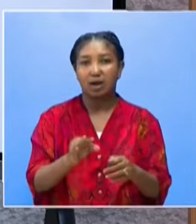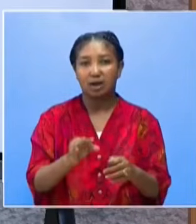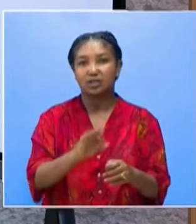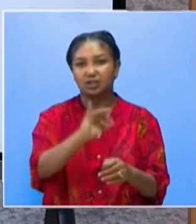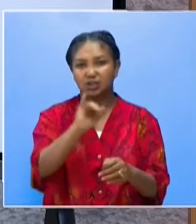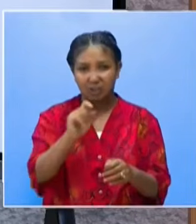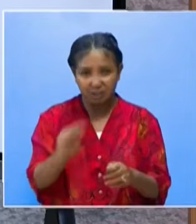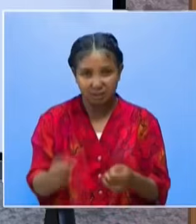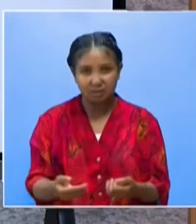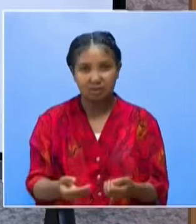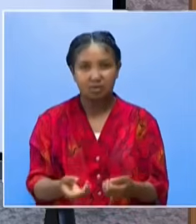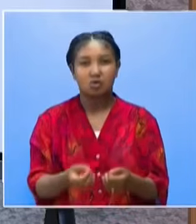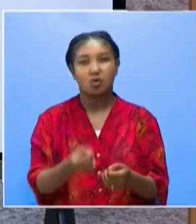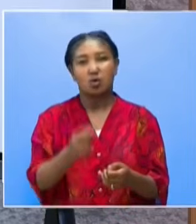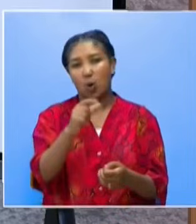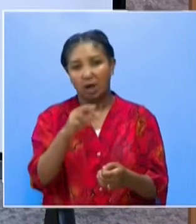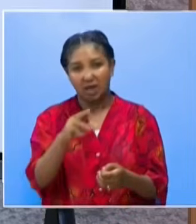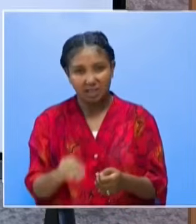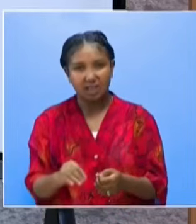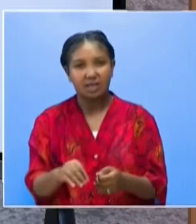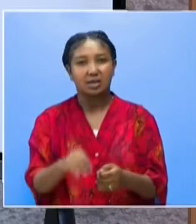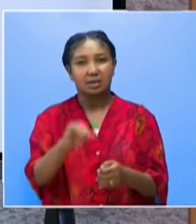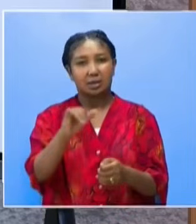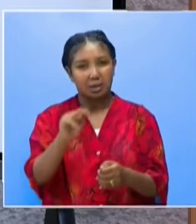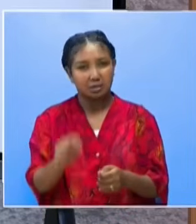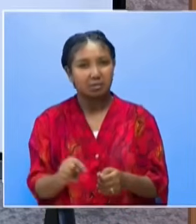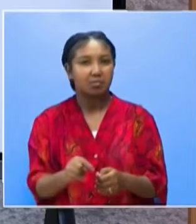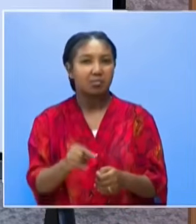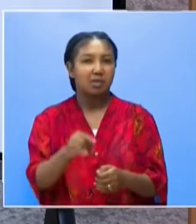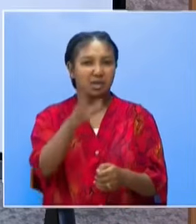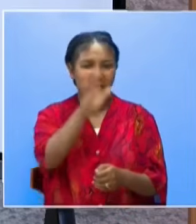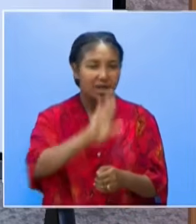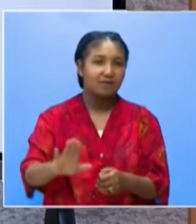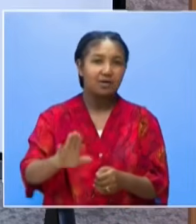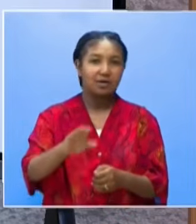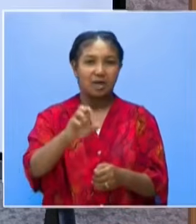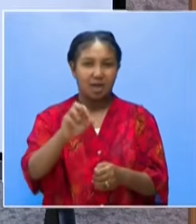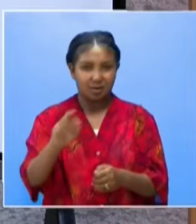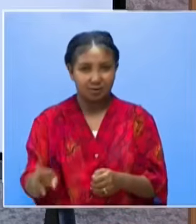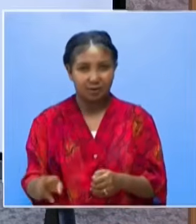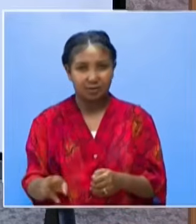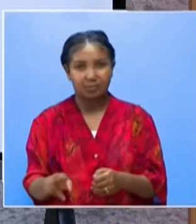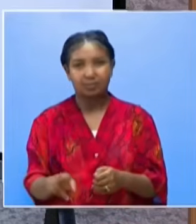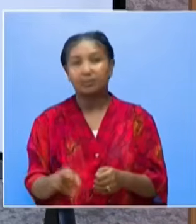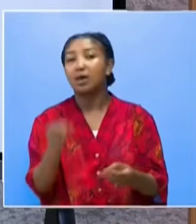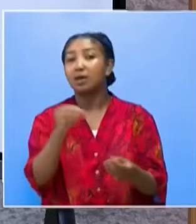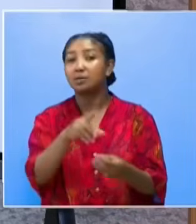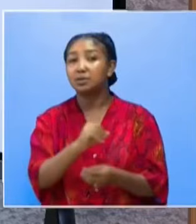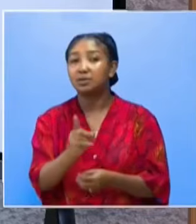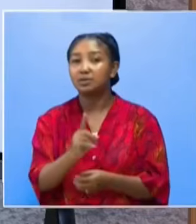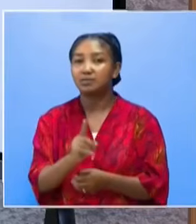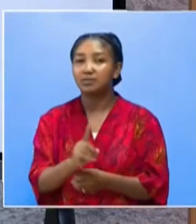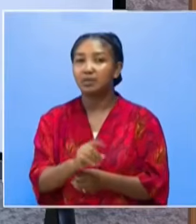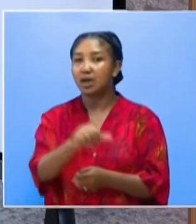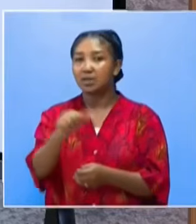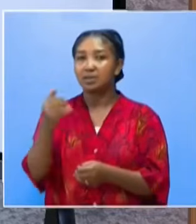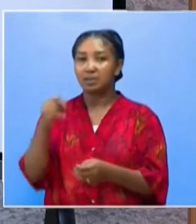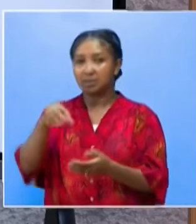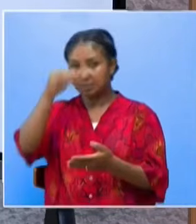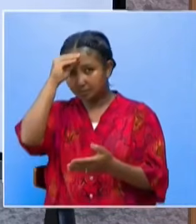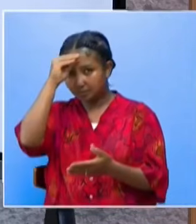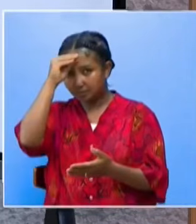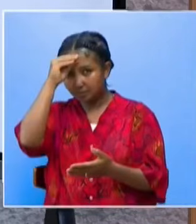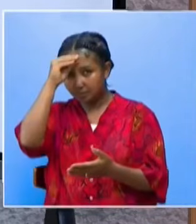just, already, yet, ever, never. And also what? Another point is here,